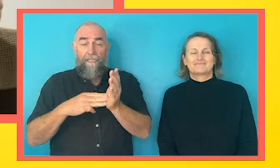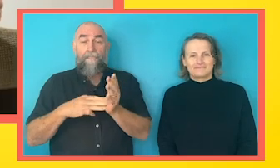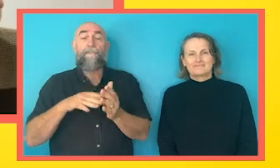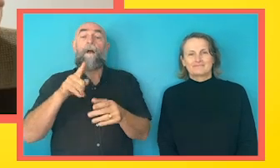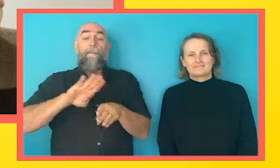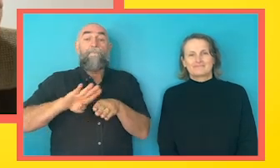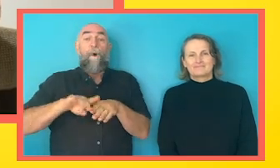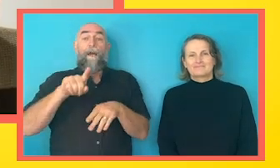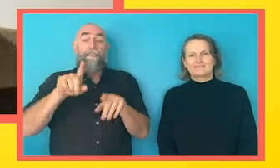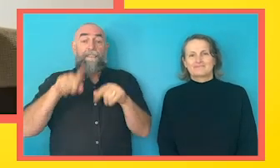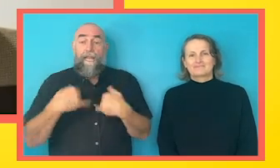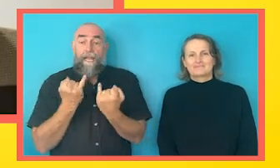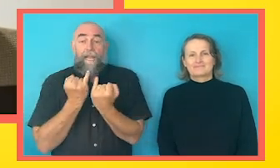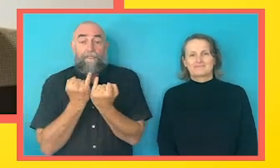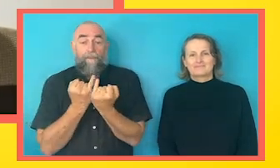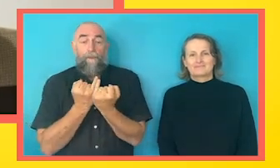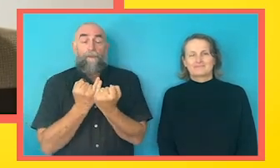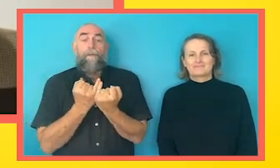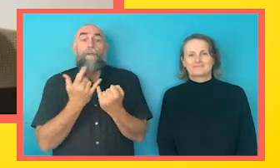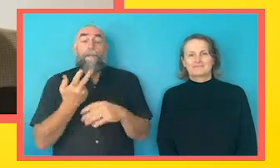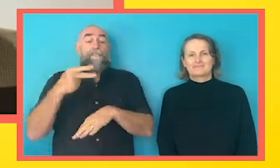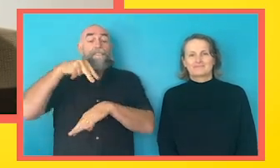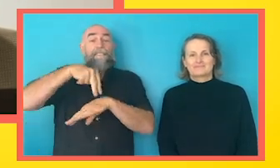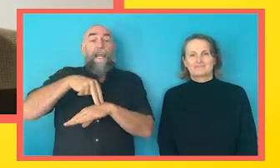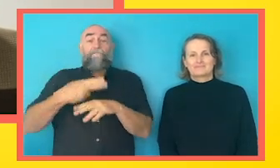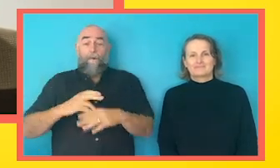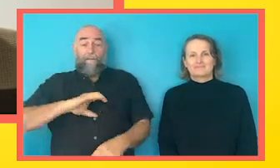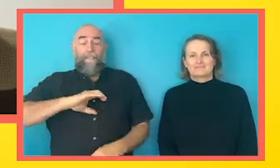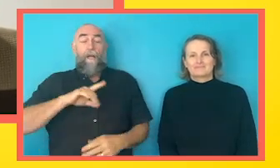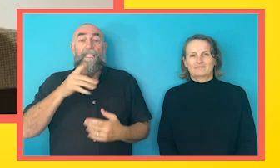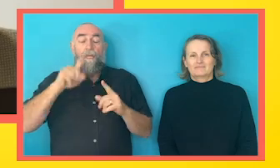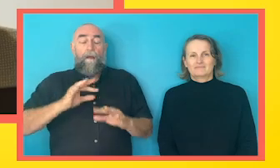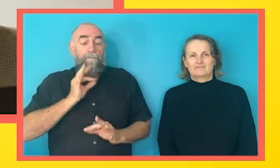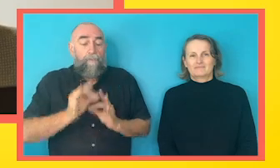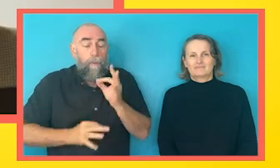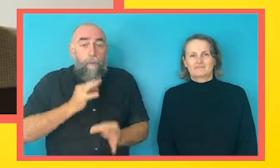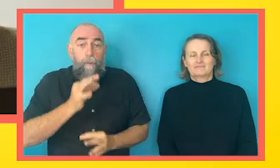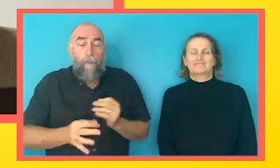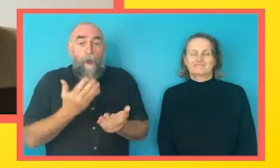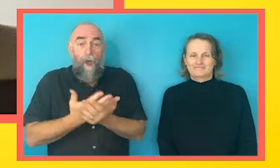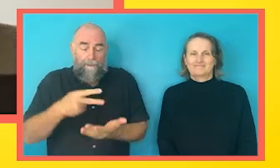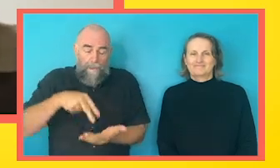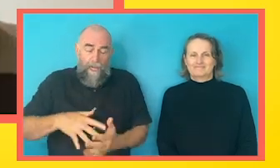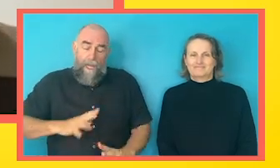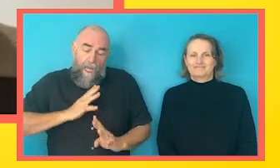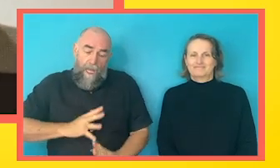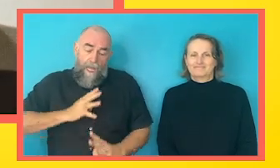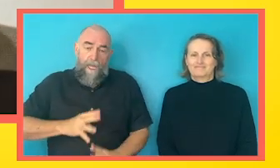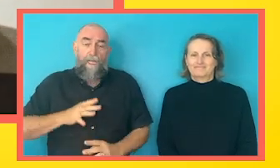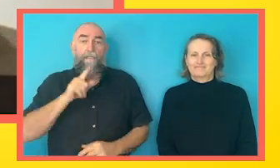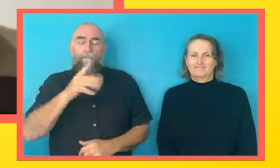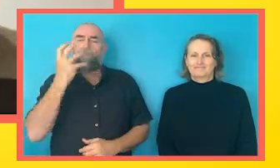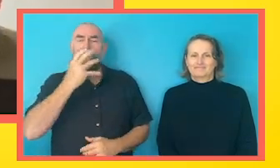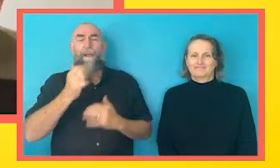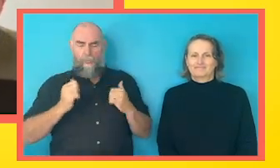celebrate his podium position, he was vomiting in a corner of the track, and it was all caught on camera. But you get to that point where